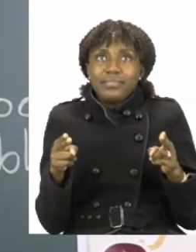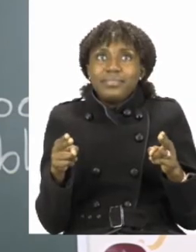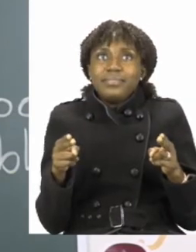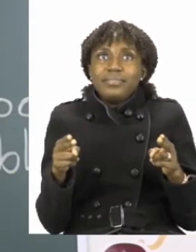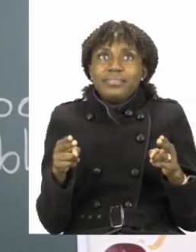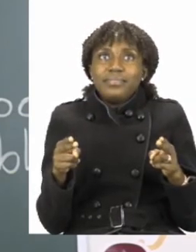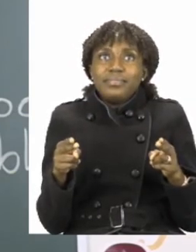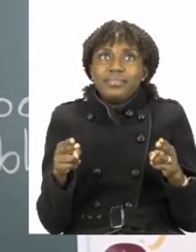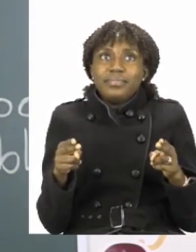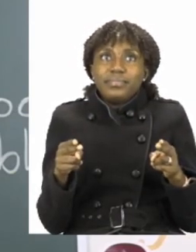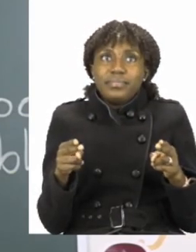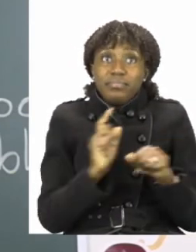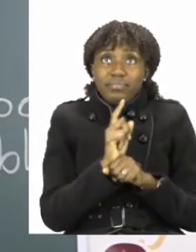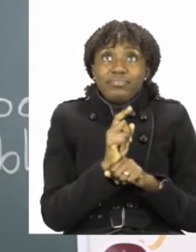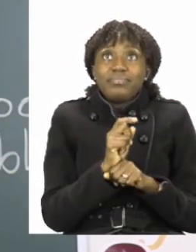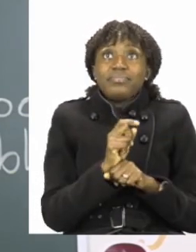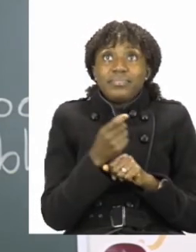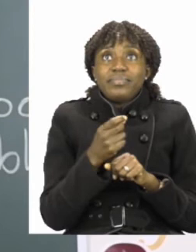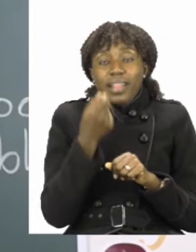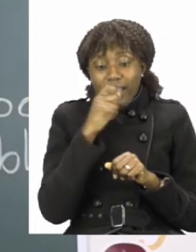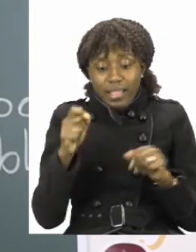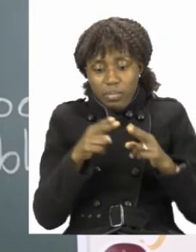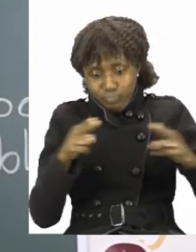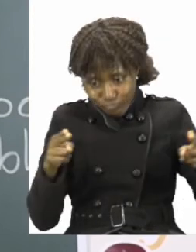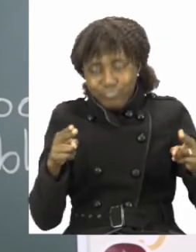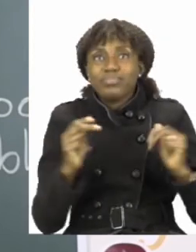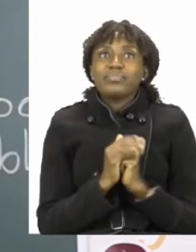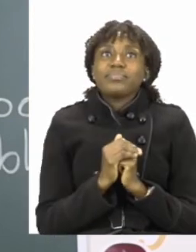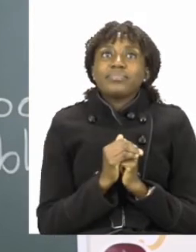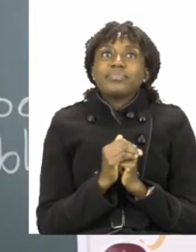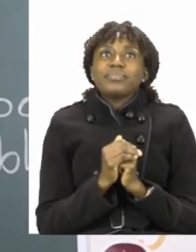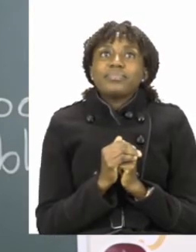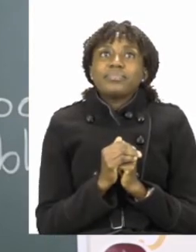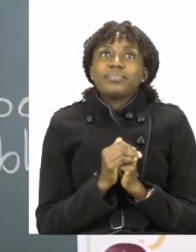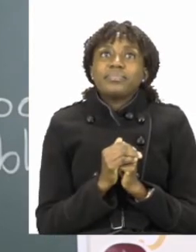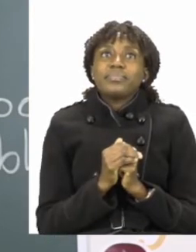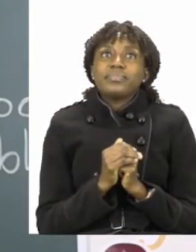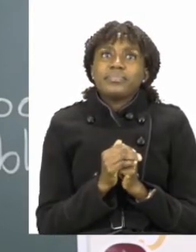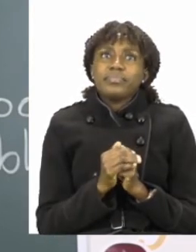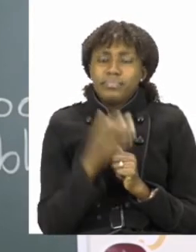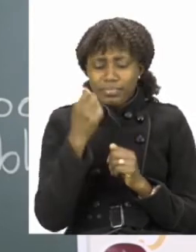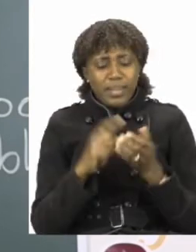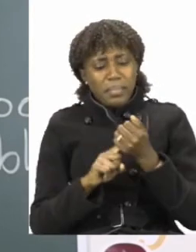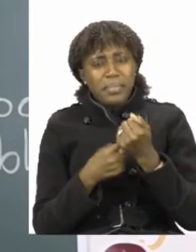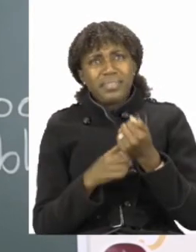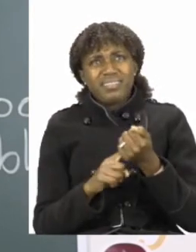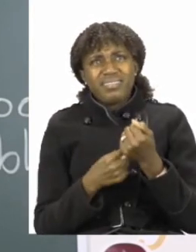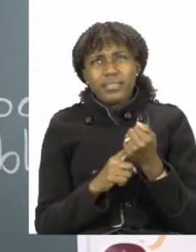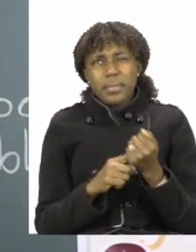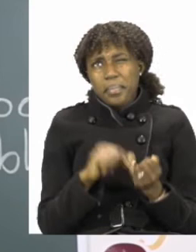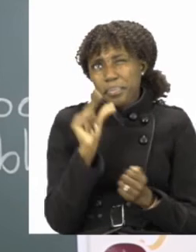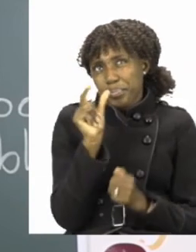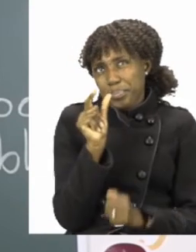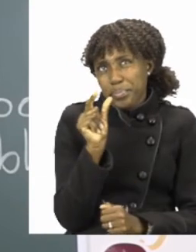go ahead and put it first as the longest item. The next thing that we're going to take a look at is the